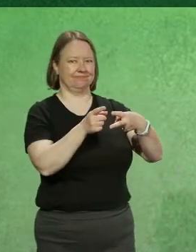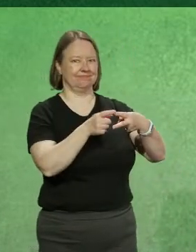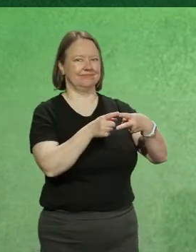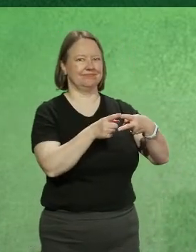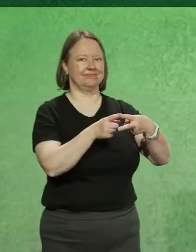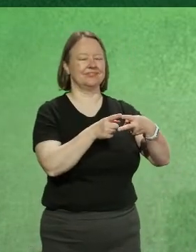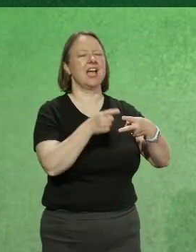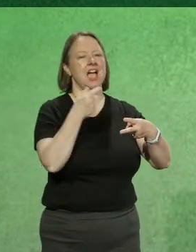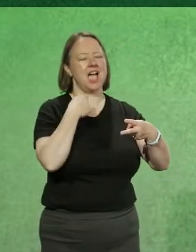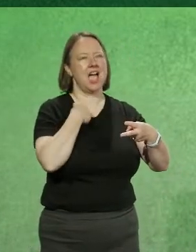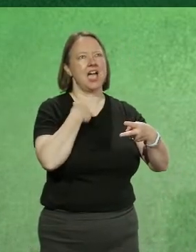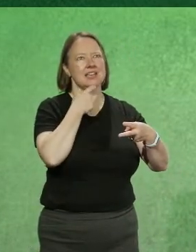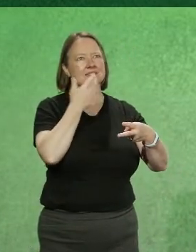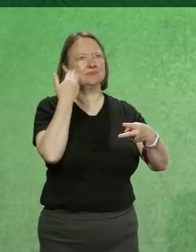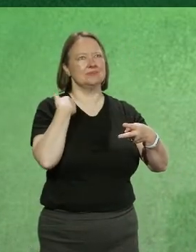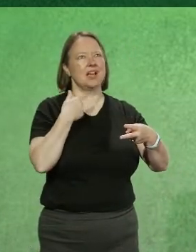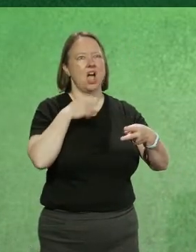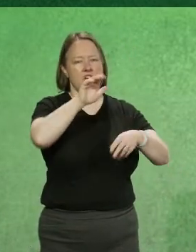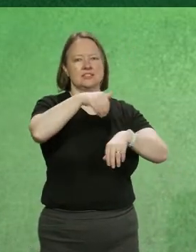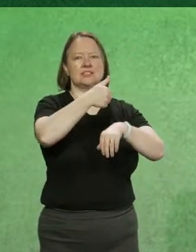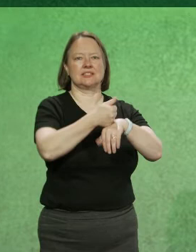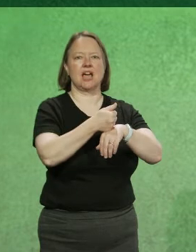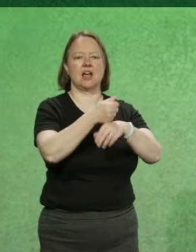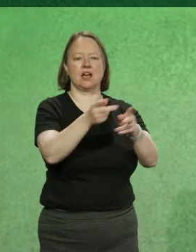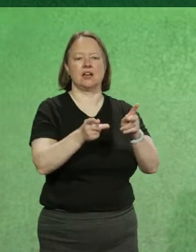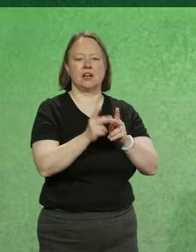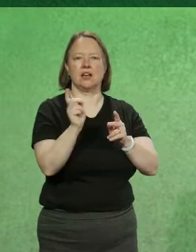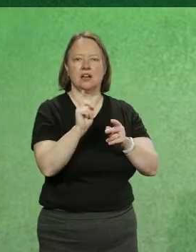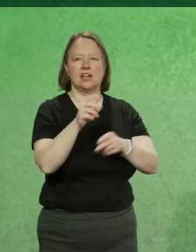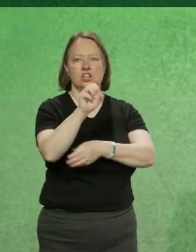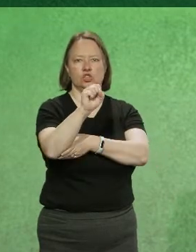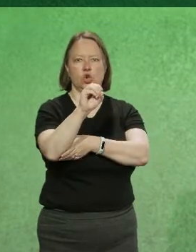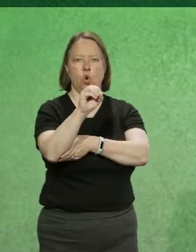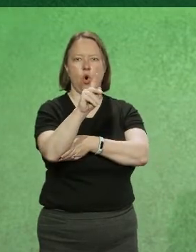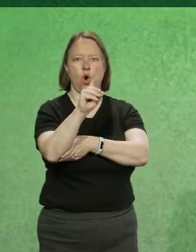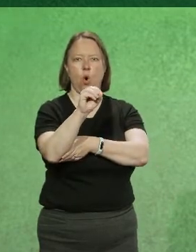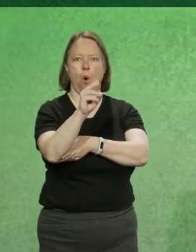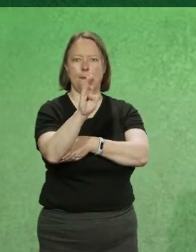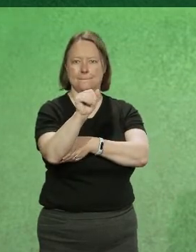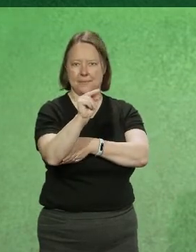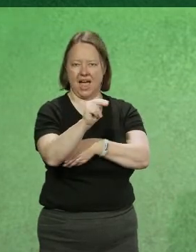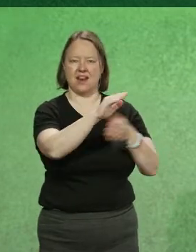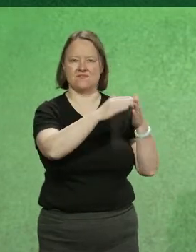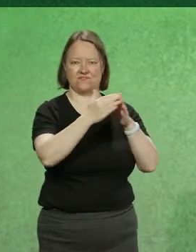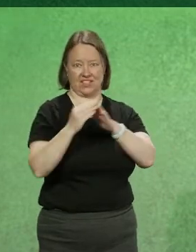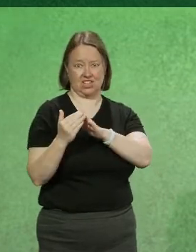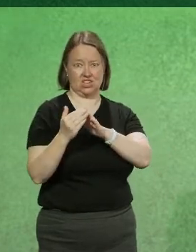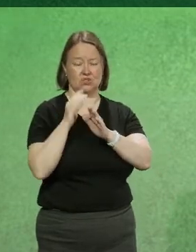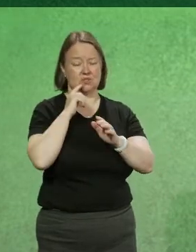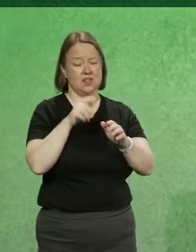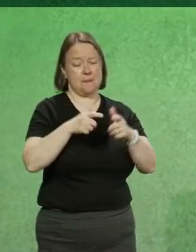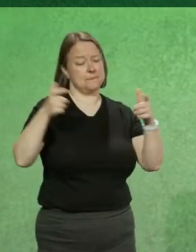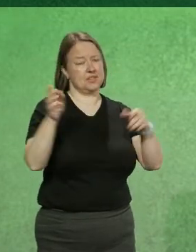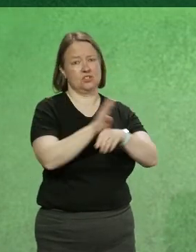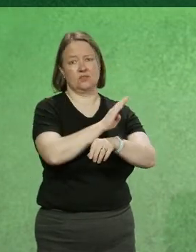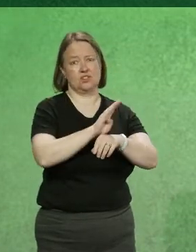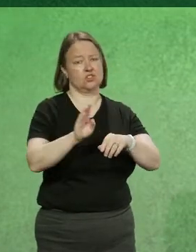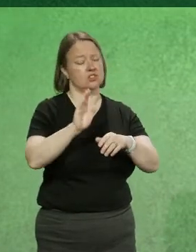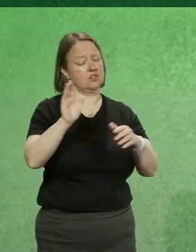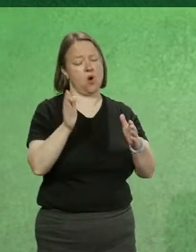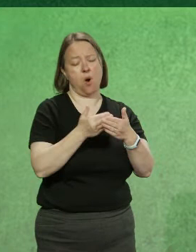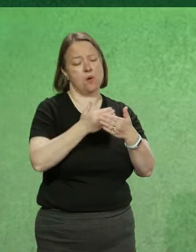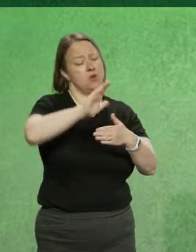like I mentioned, our setup will be located in the Sokobam Wood Village. And it's a very big industry. Almost the whole